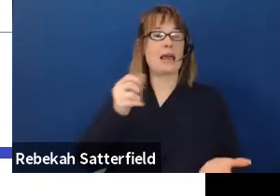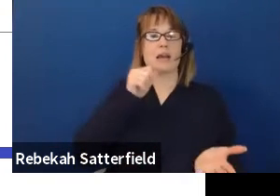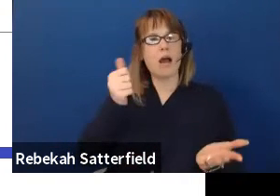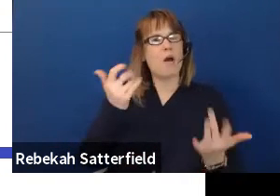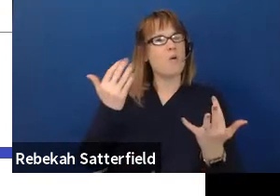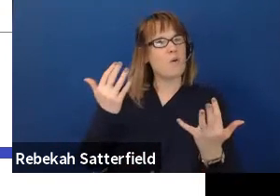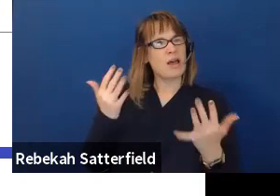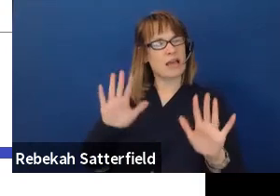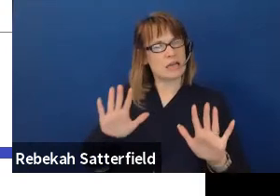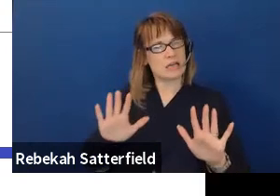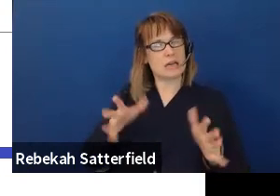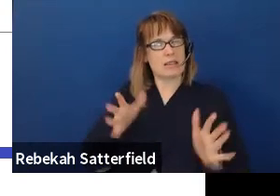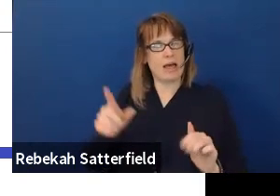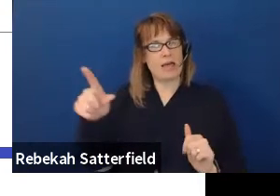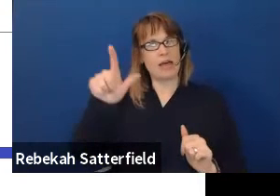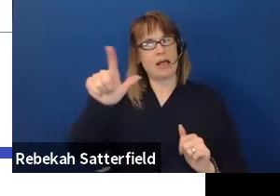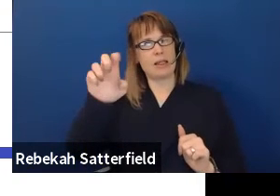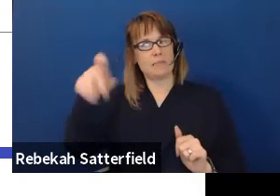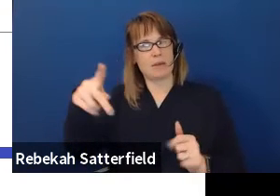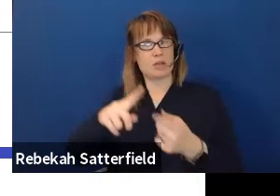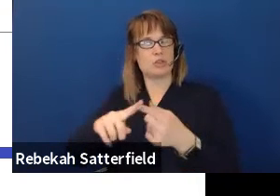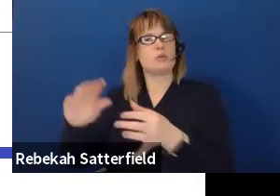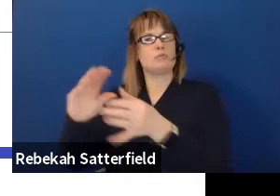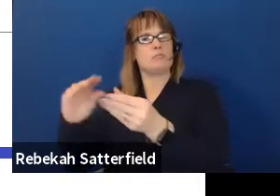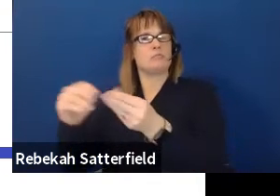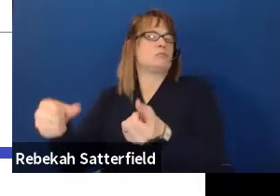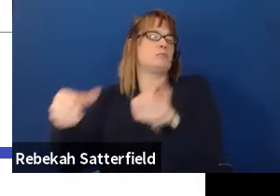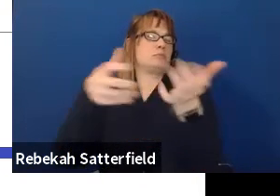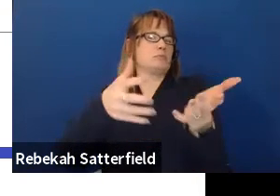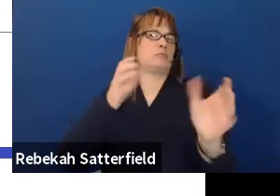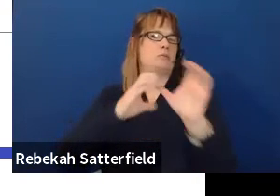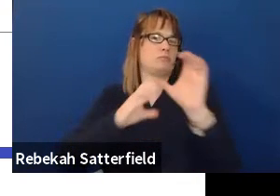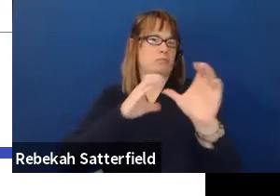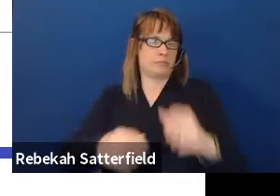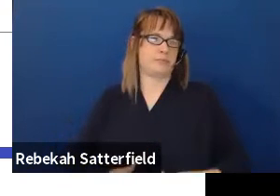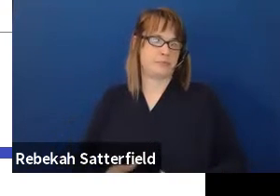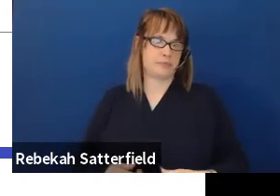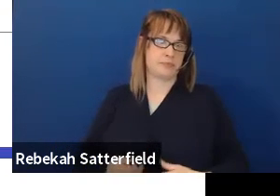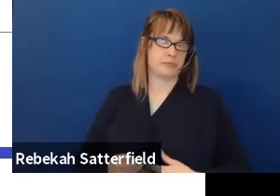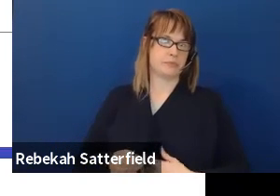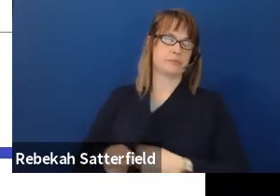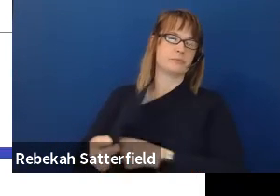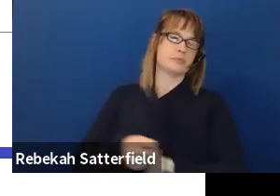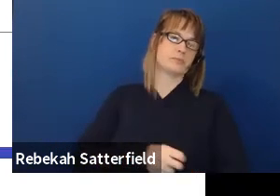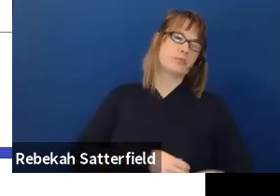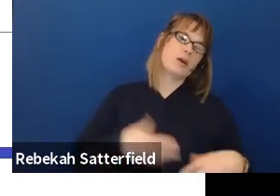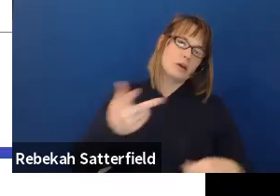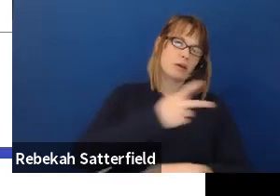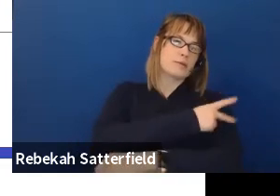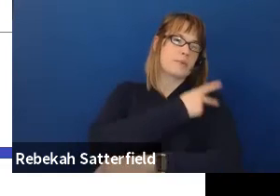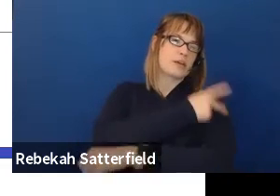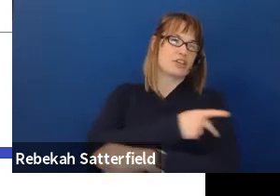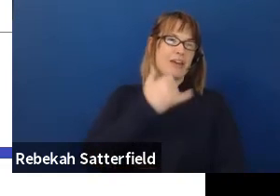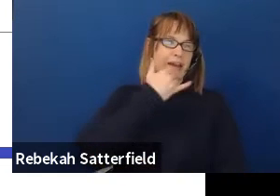the LEP to finish their thoughts. So this can lead to a lot of misunderstandings. Patient errors due to lack